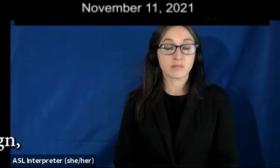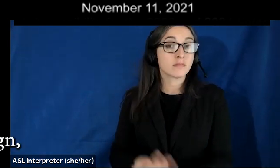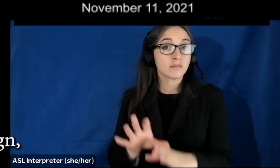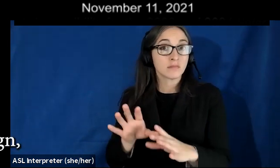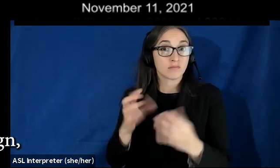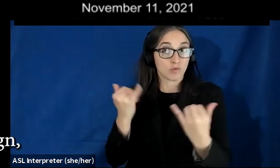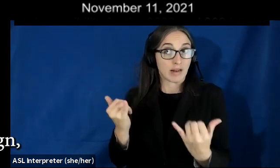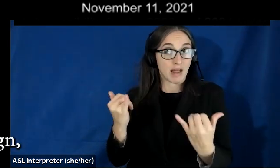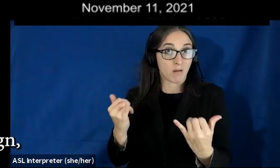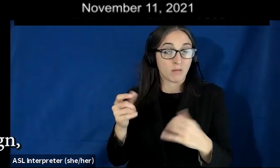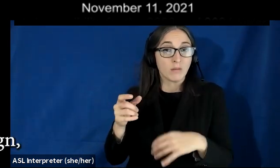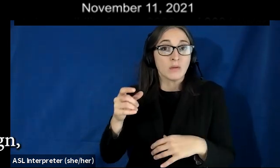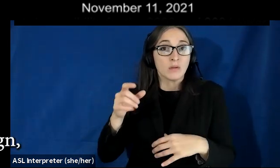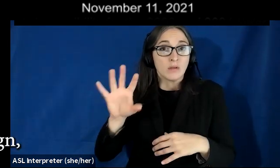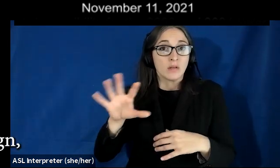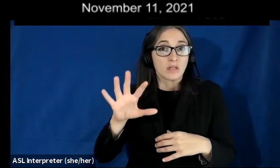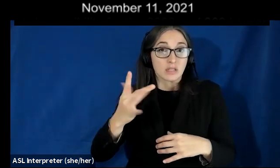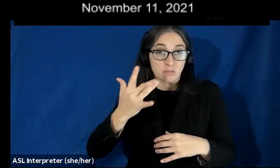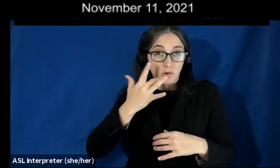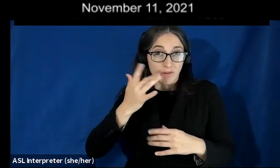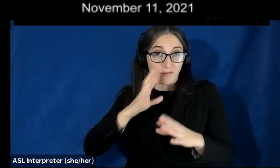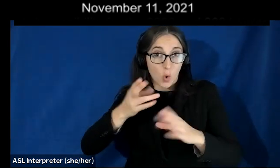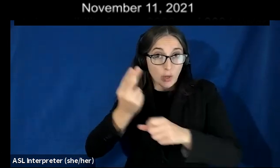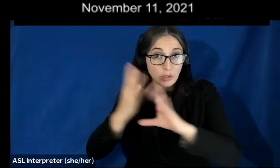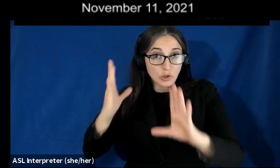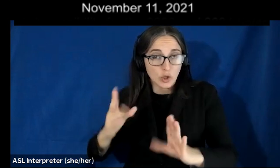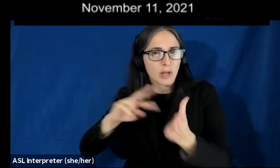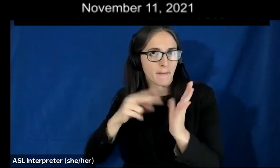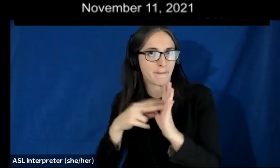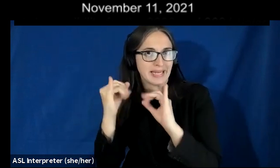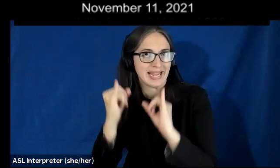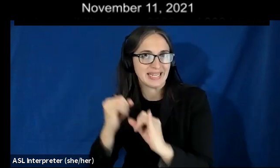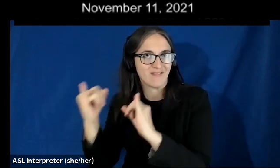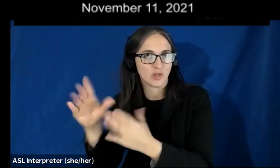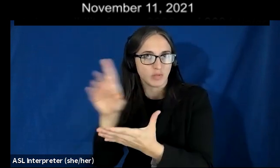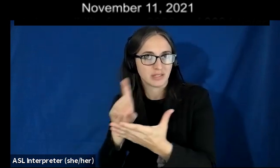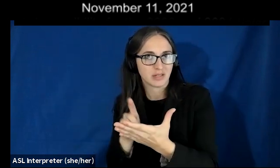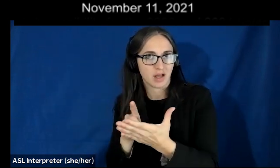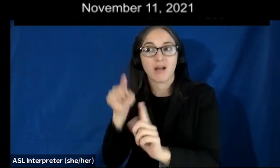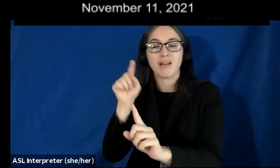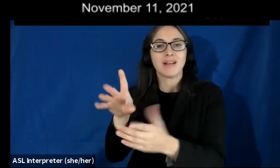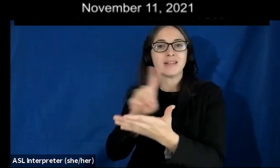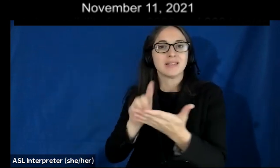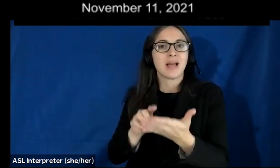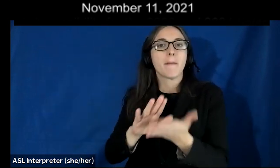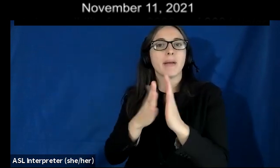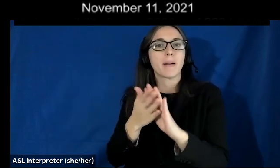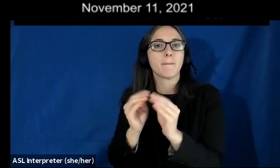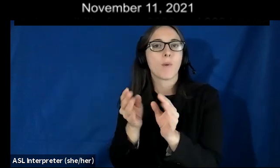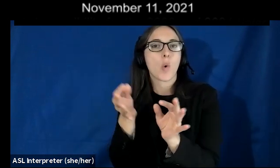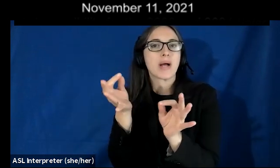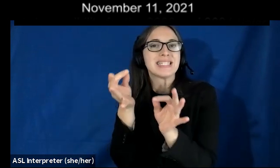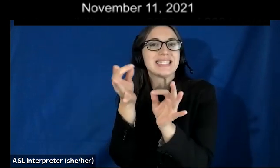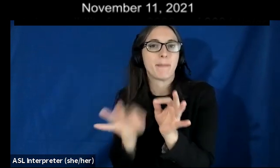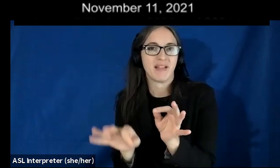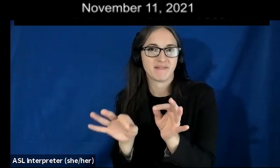I mean individual design, simplifying the design. Yes,